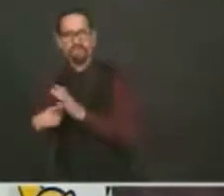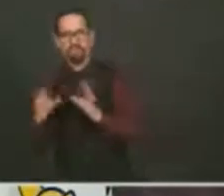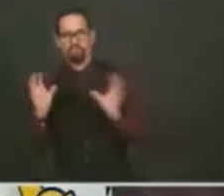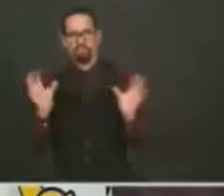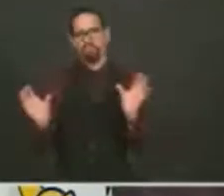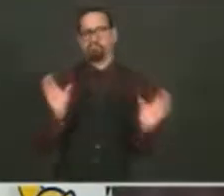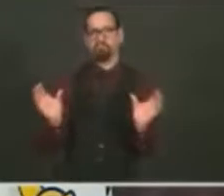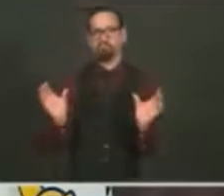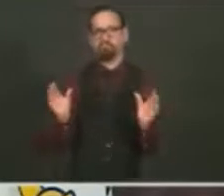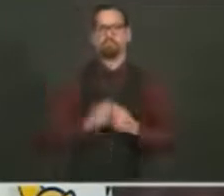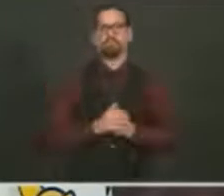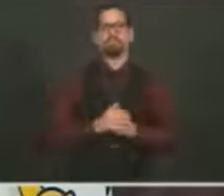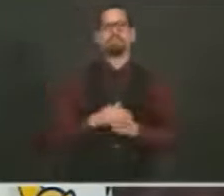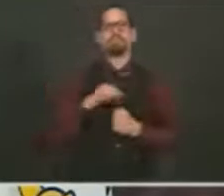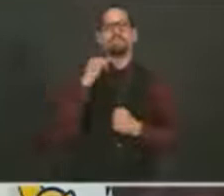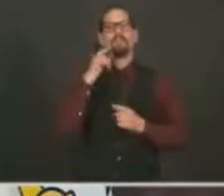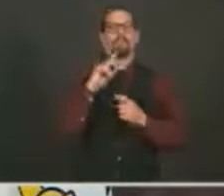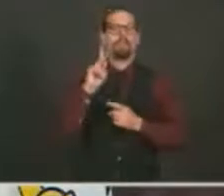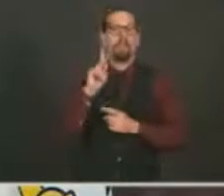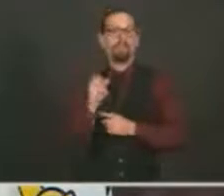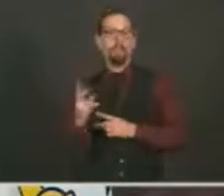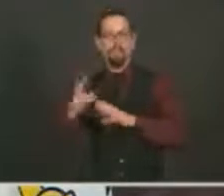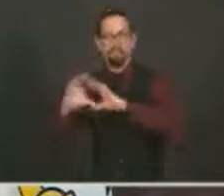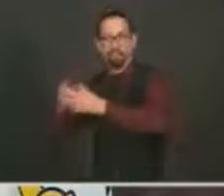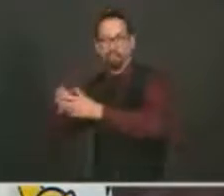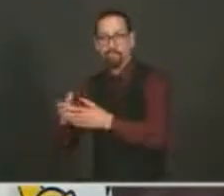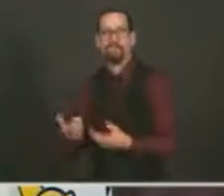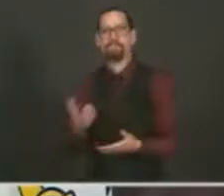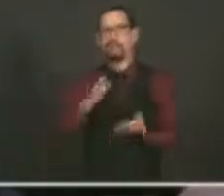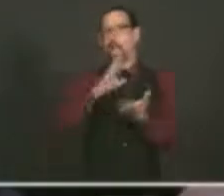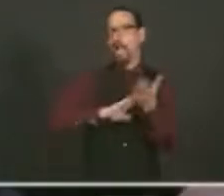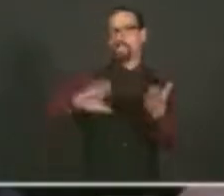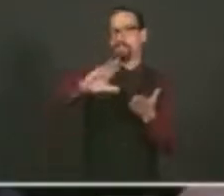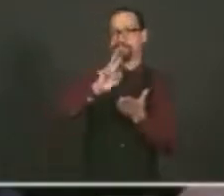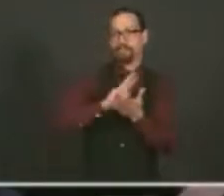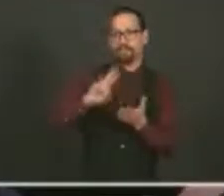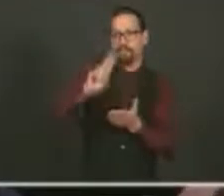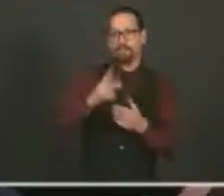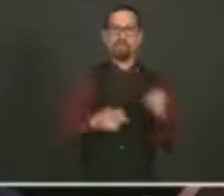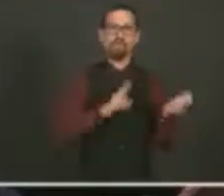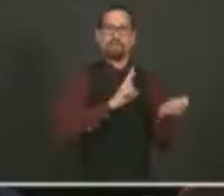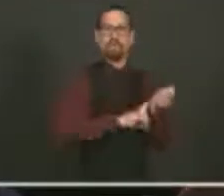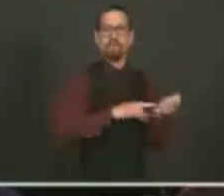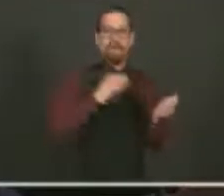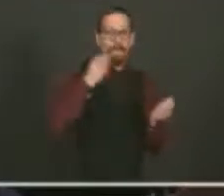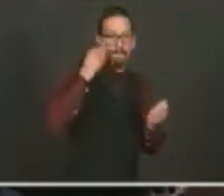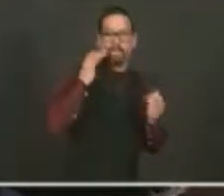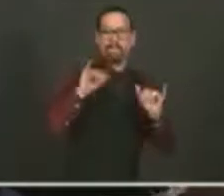referenced, whether K through 12 or colleges and universities or congregate settings. Thank you.